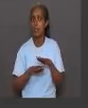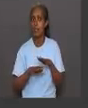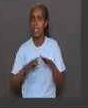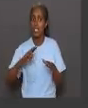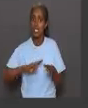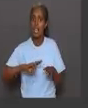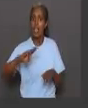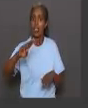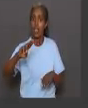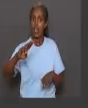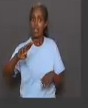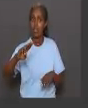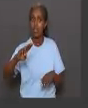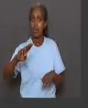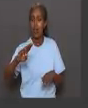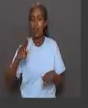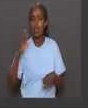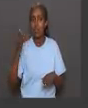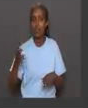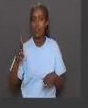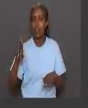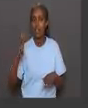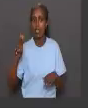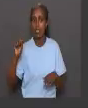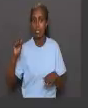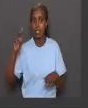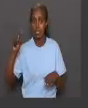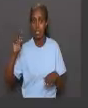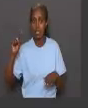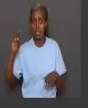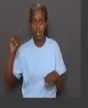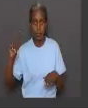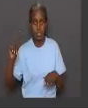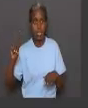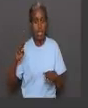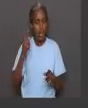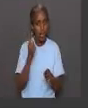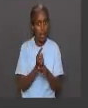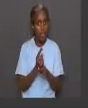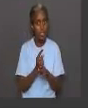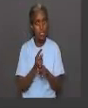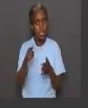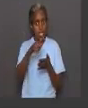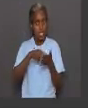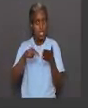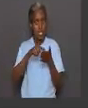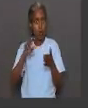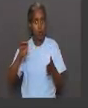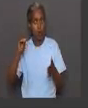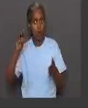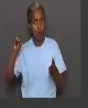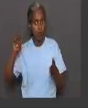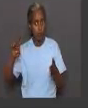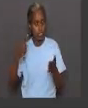The slant height of a frustum of a right circular cone